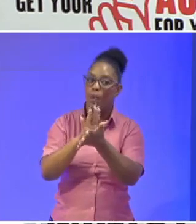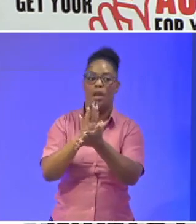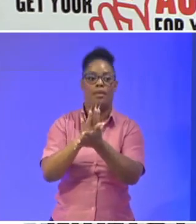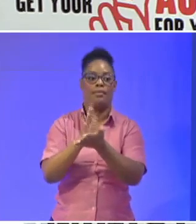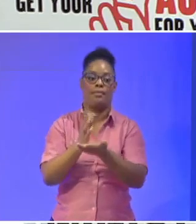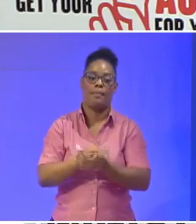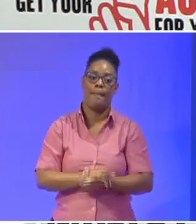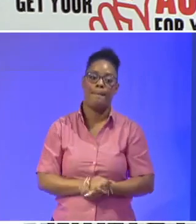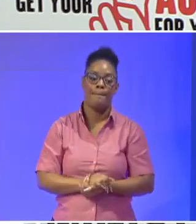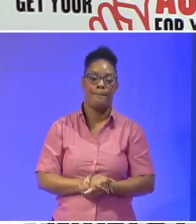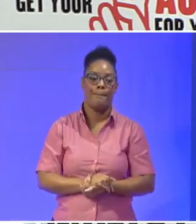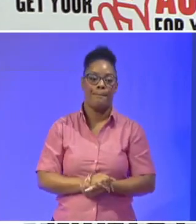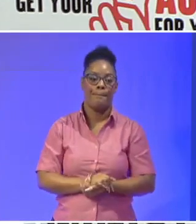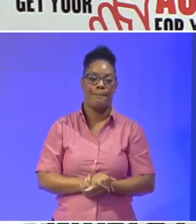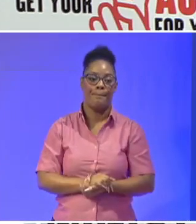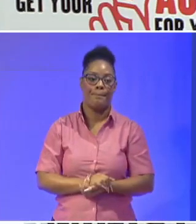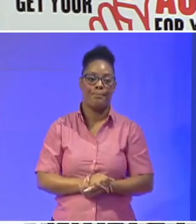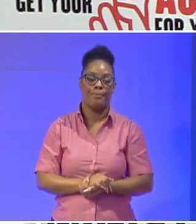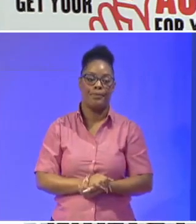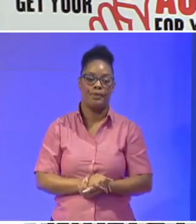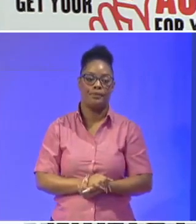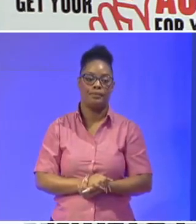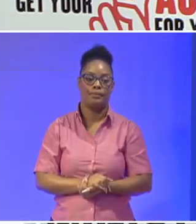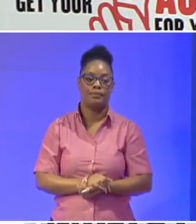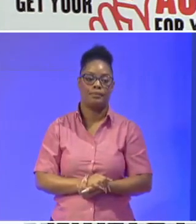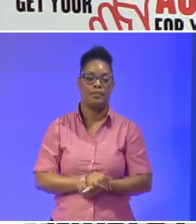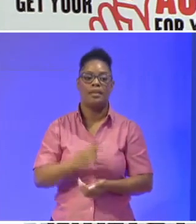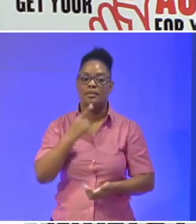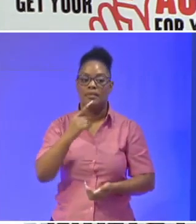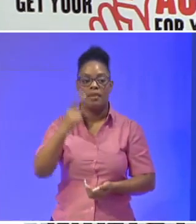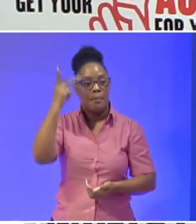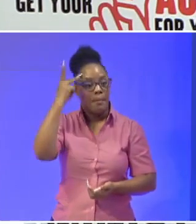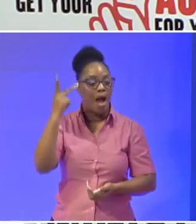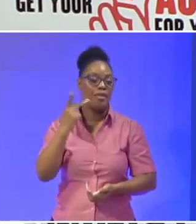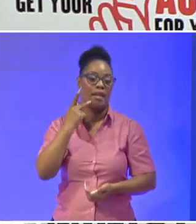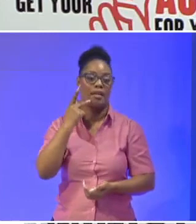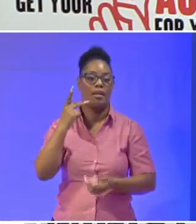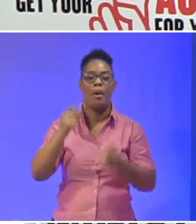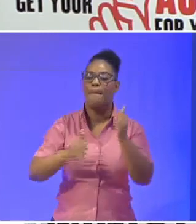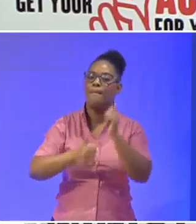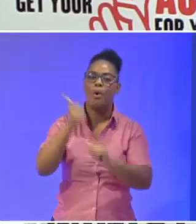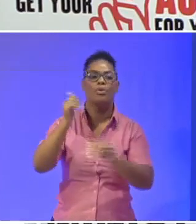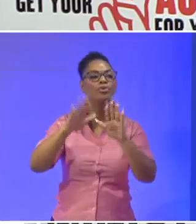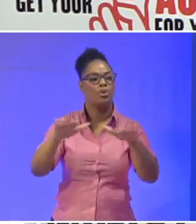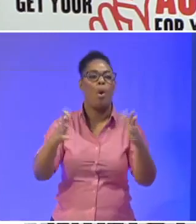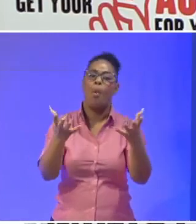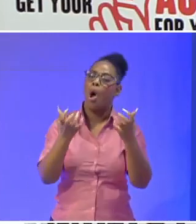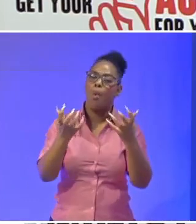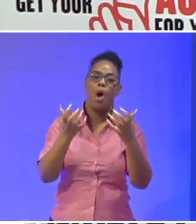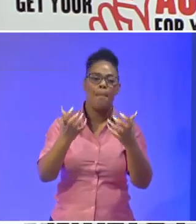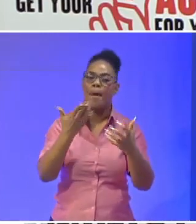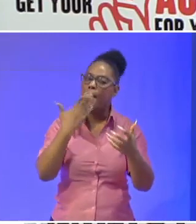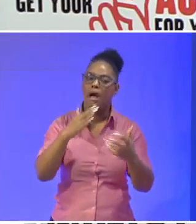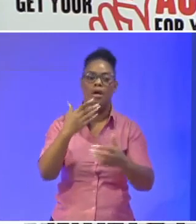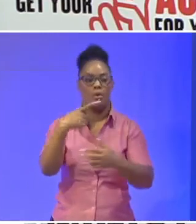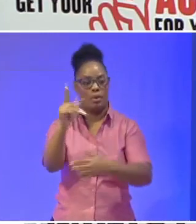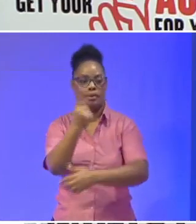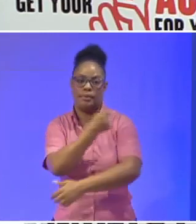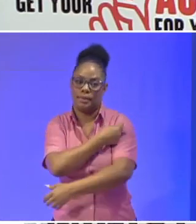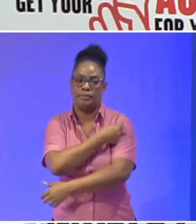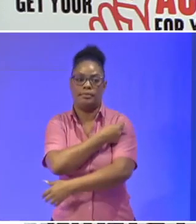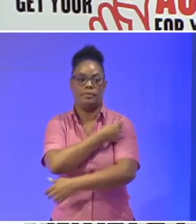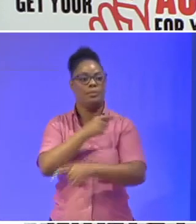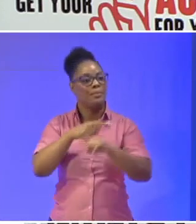parents because the information we are getting is many of these children want to be vaccinated now,